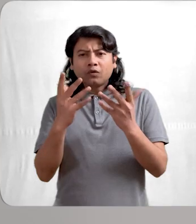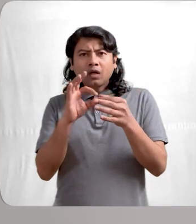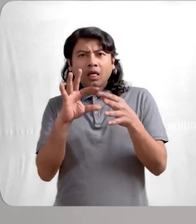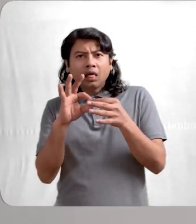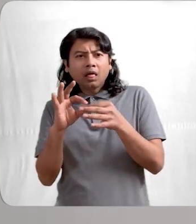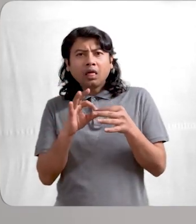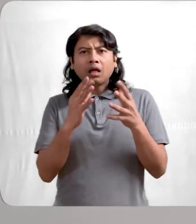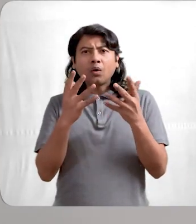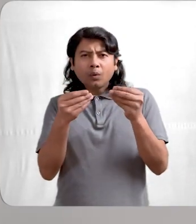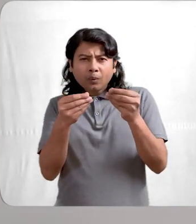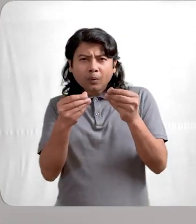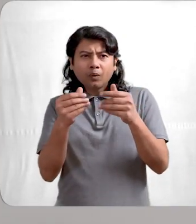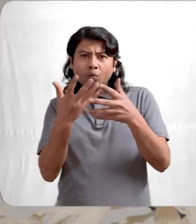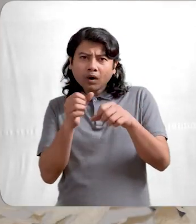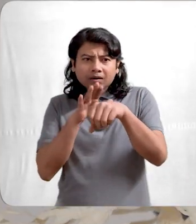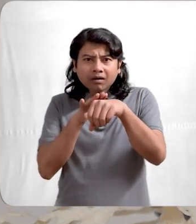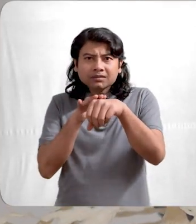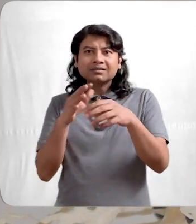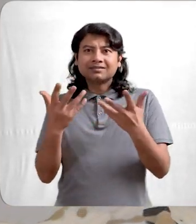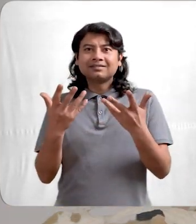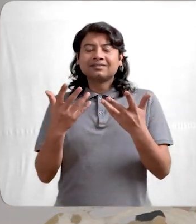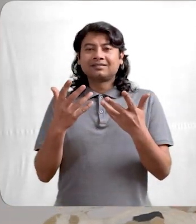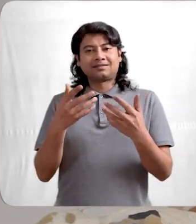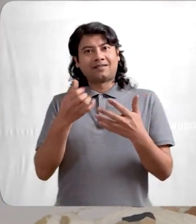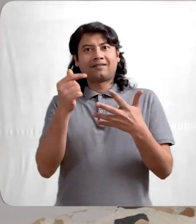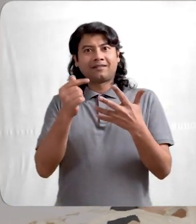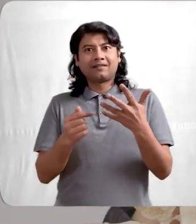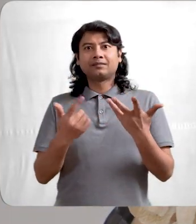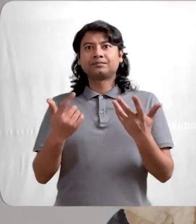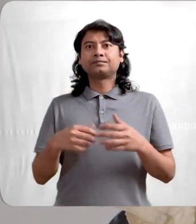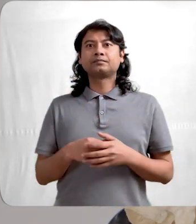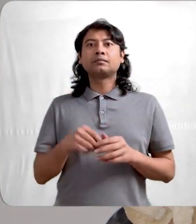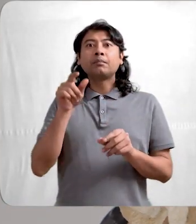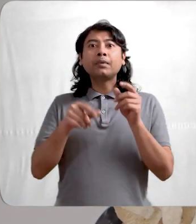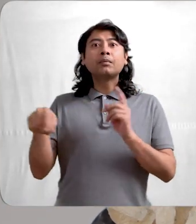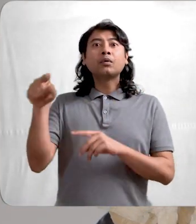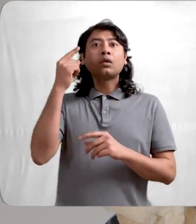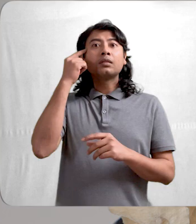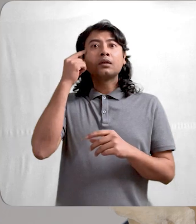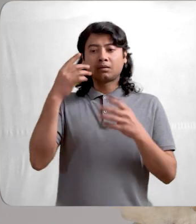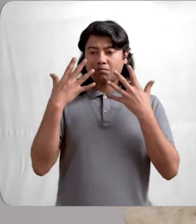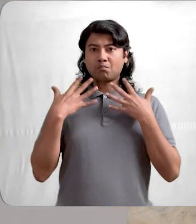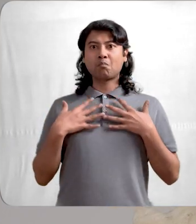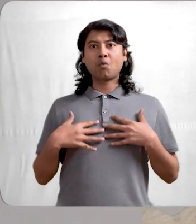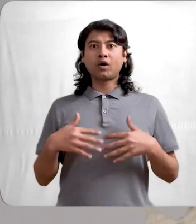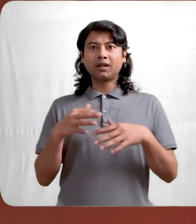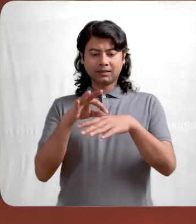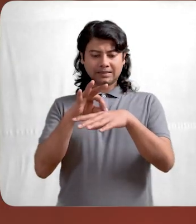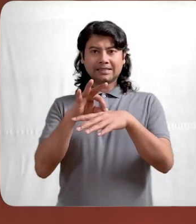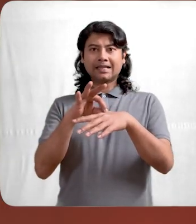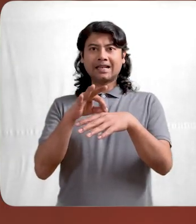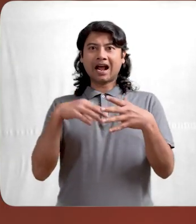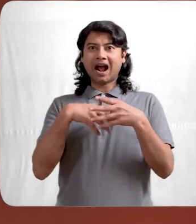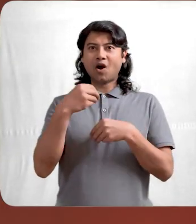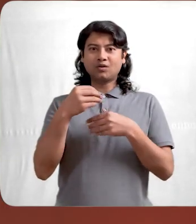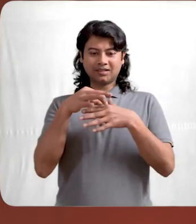its ephemeral qualities, tactile qualities, and then the rest of the ideas start coming in. So as a person, you think